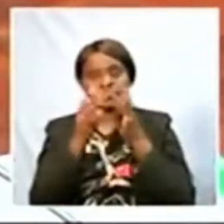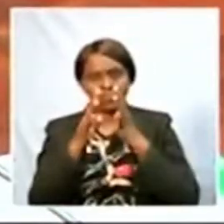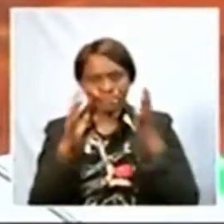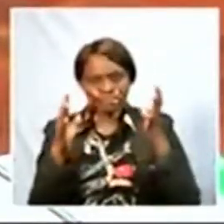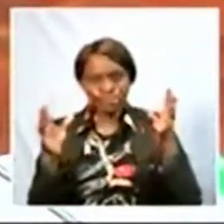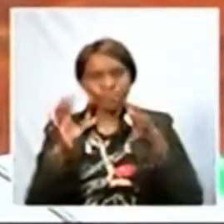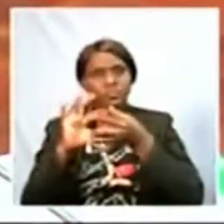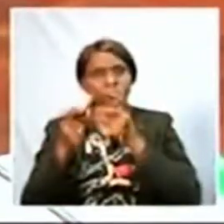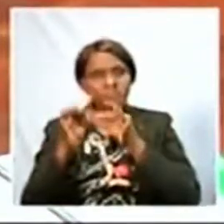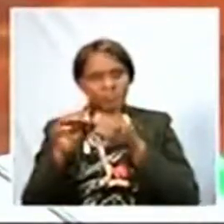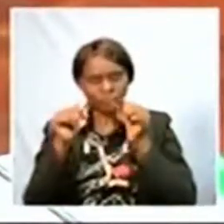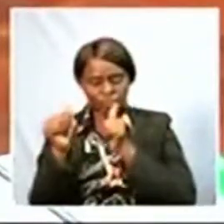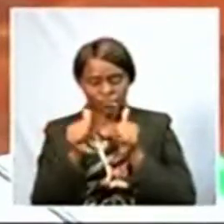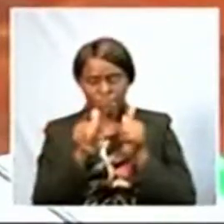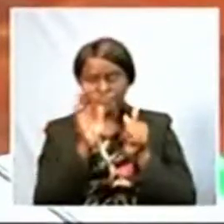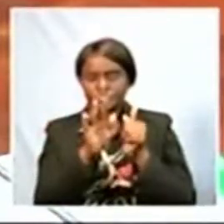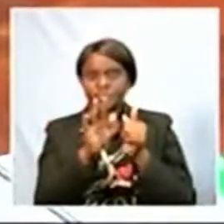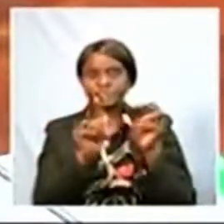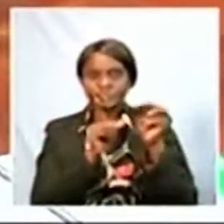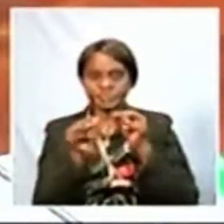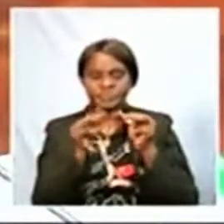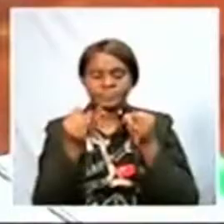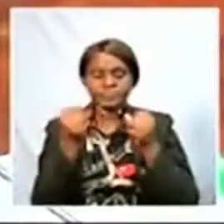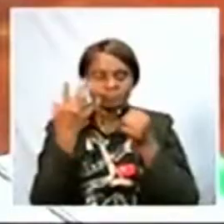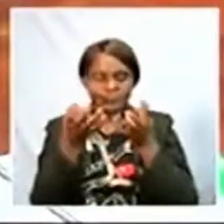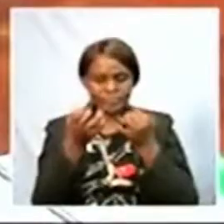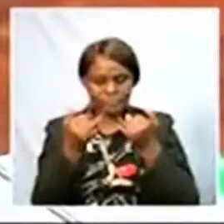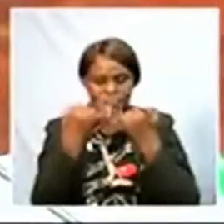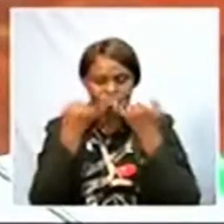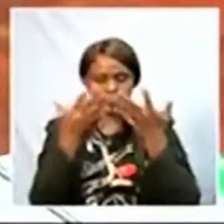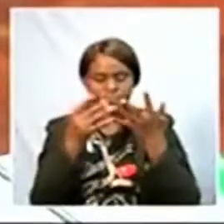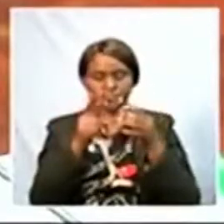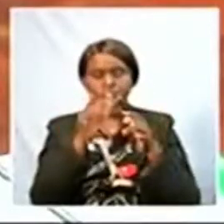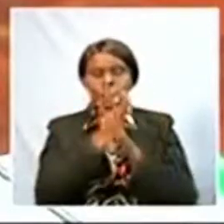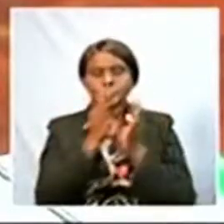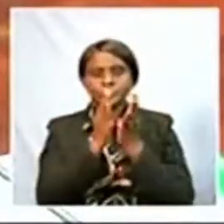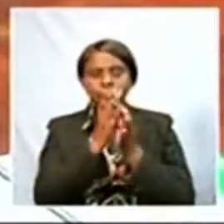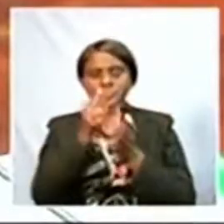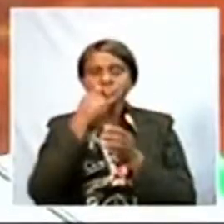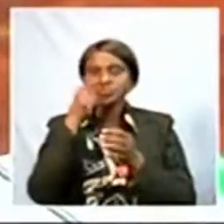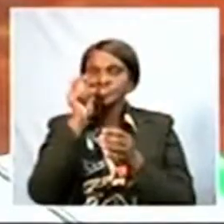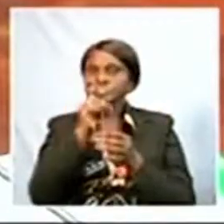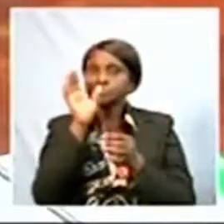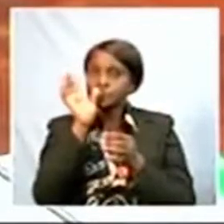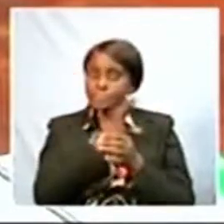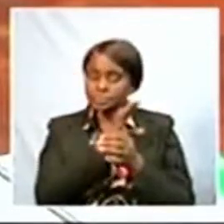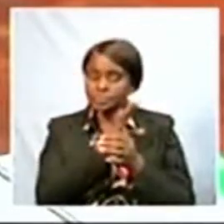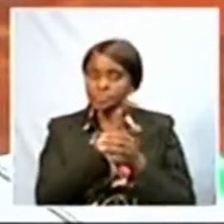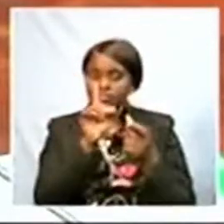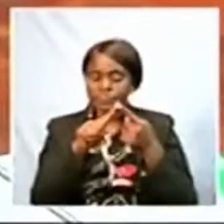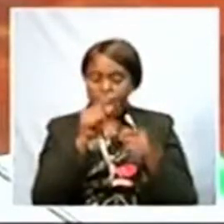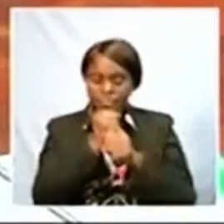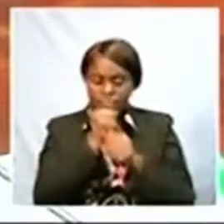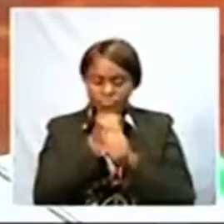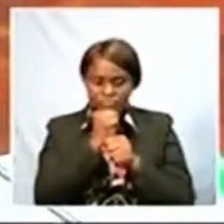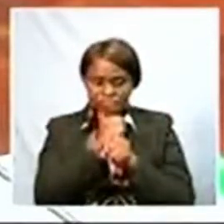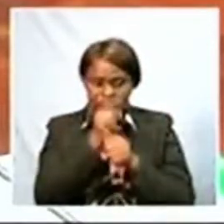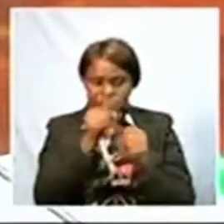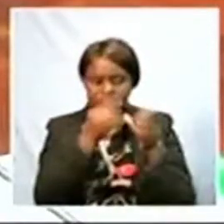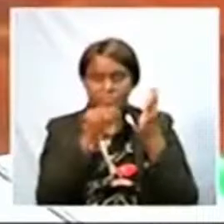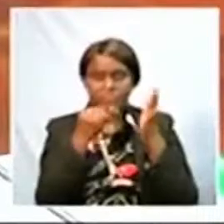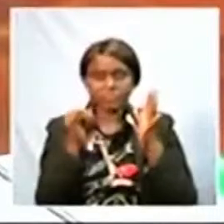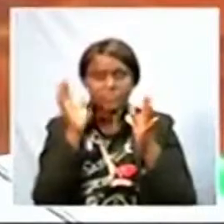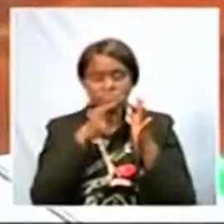joints. Action taken. Management would like to state that the contractor was instructed to work on the